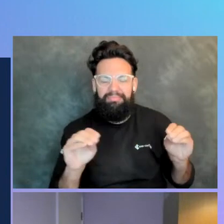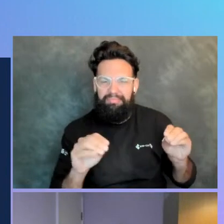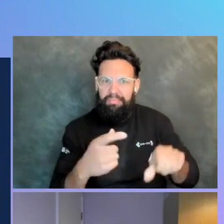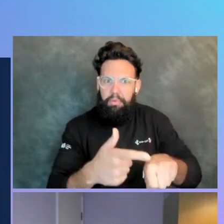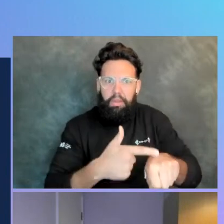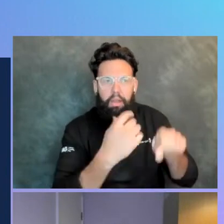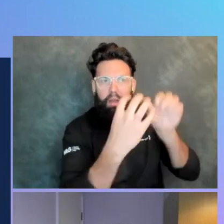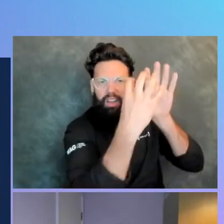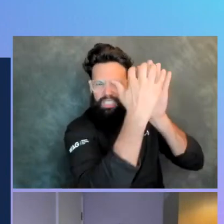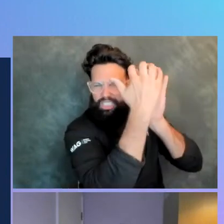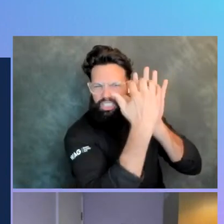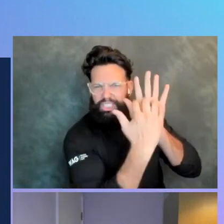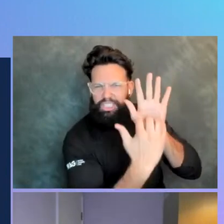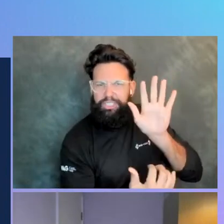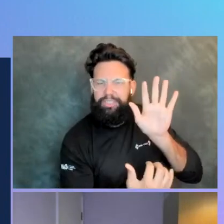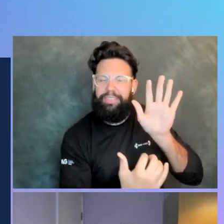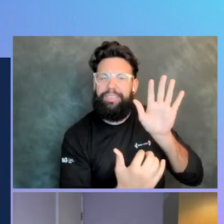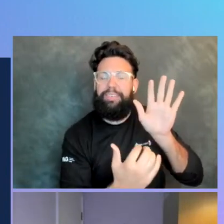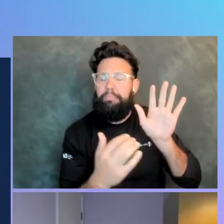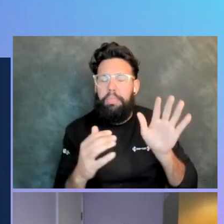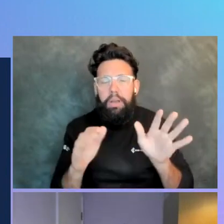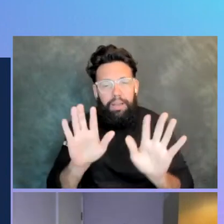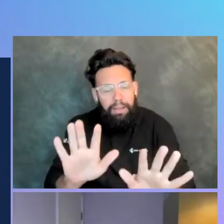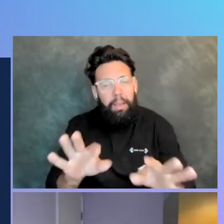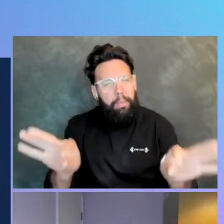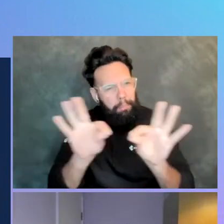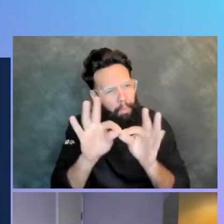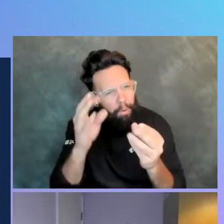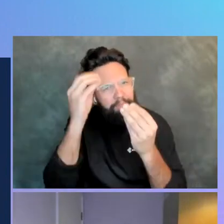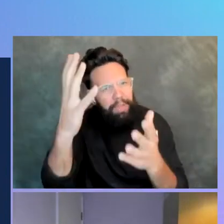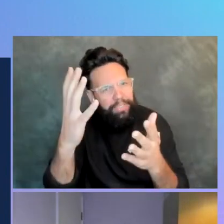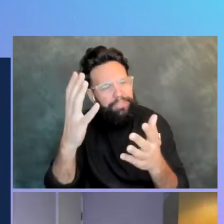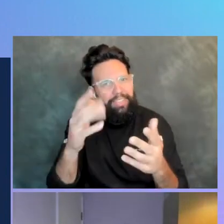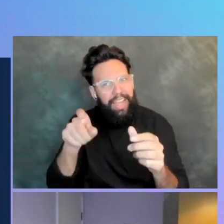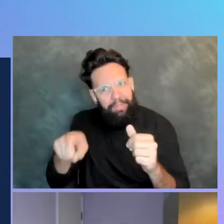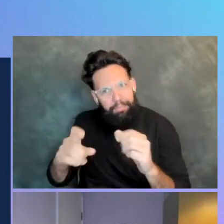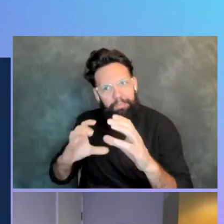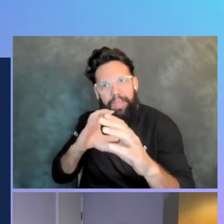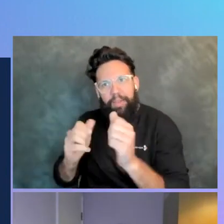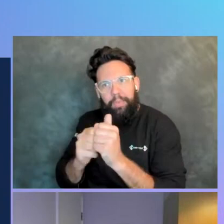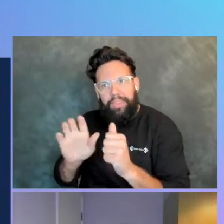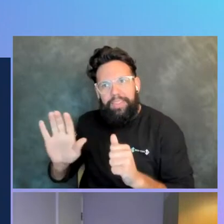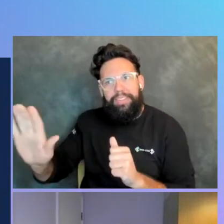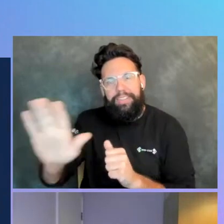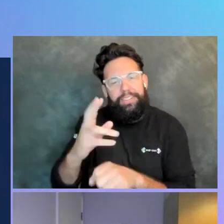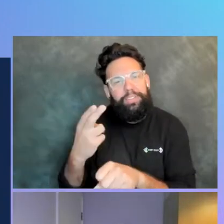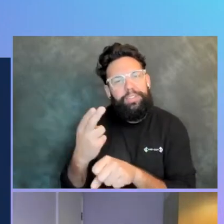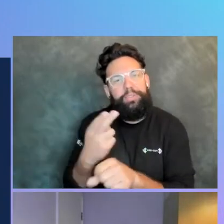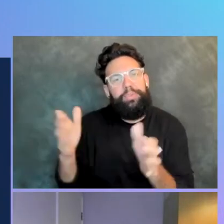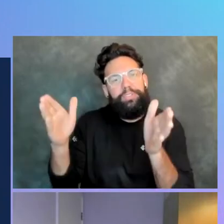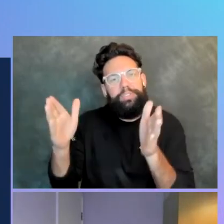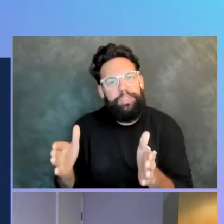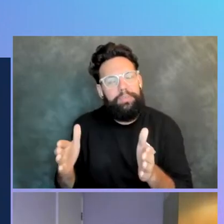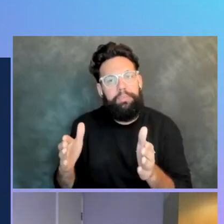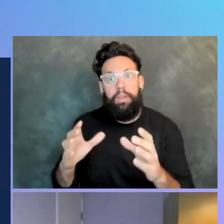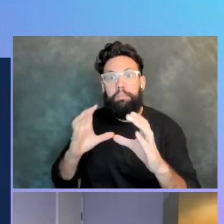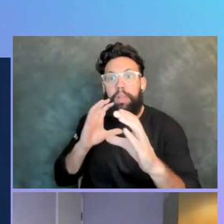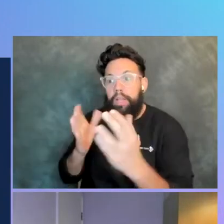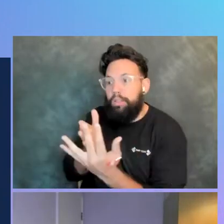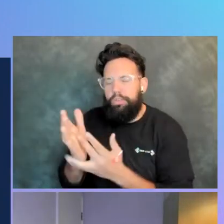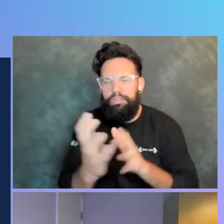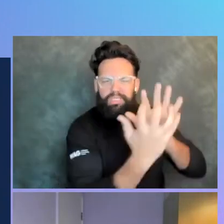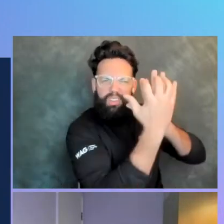was important information we wanted to get across to clients, the formatting being effectively a wall of text meant that it was really hard to